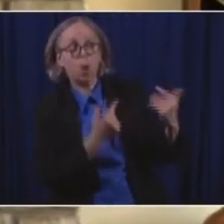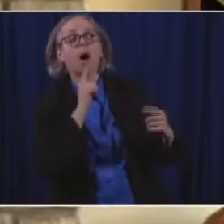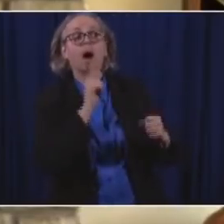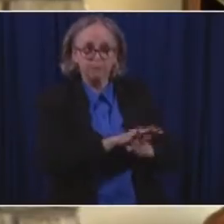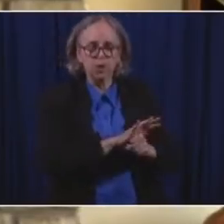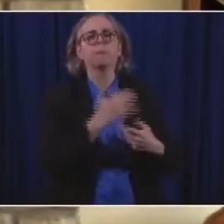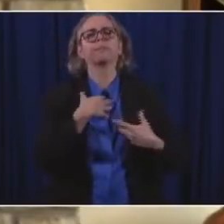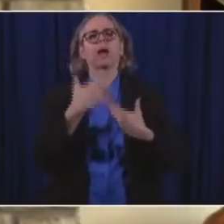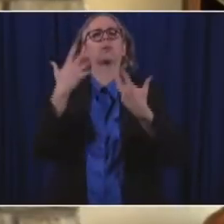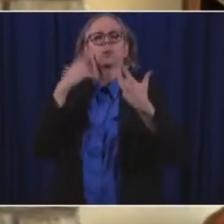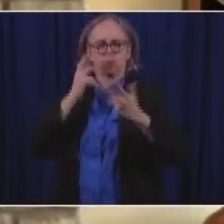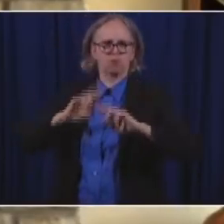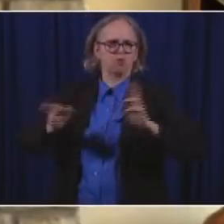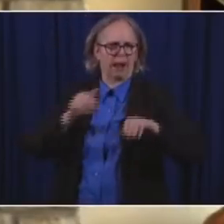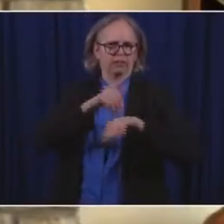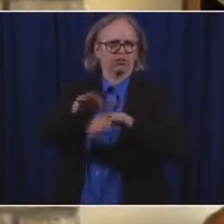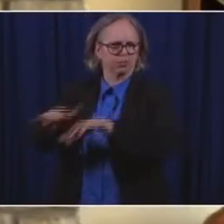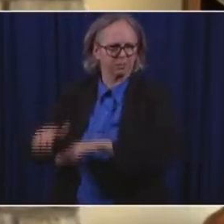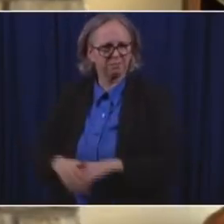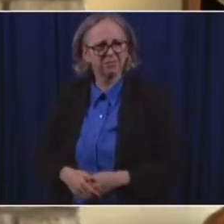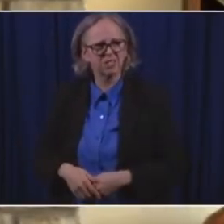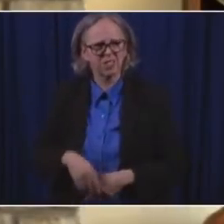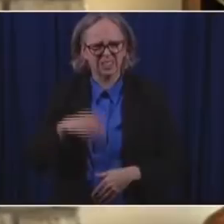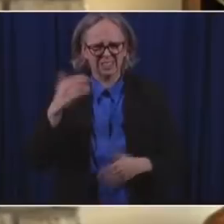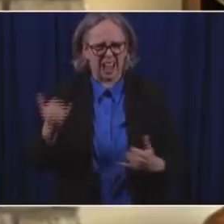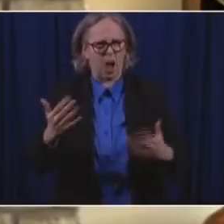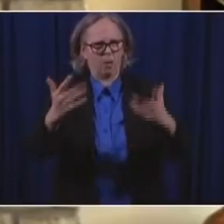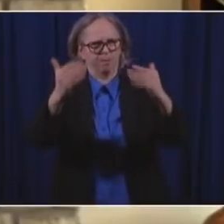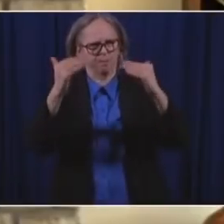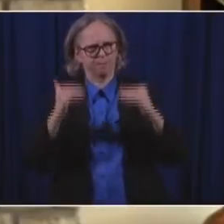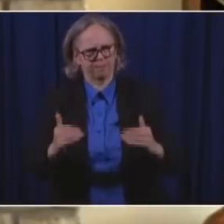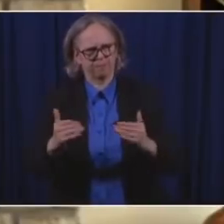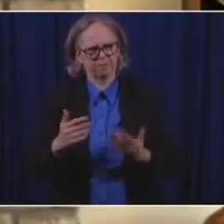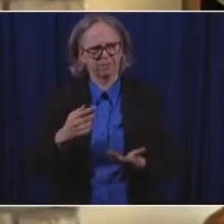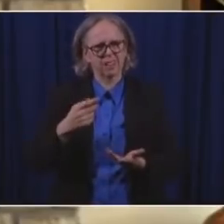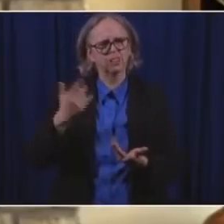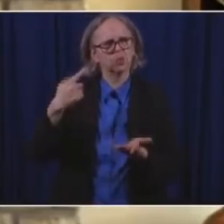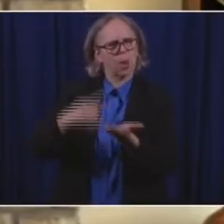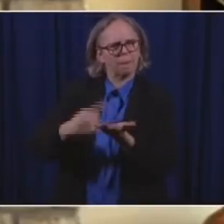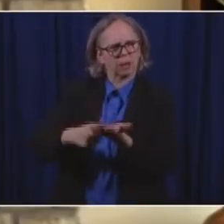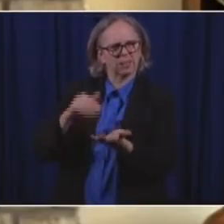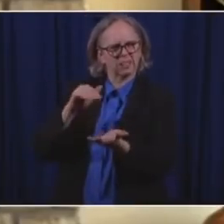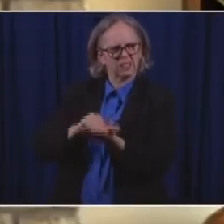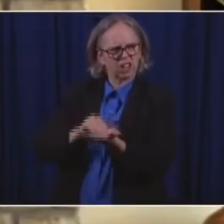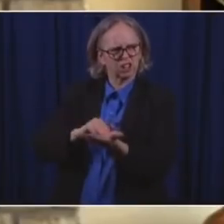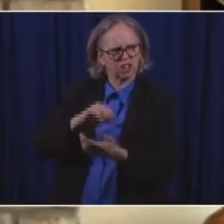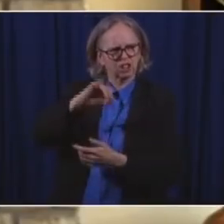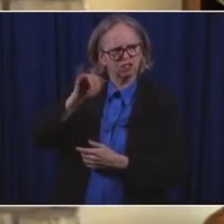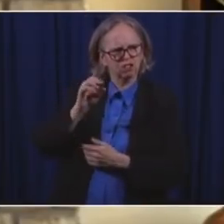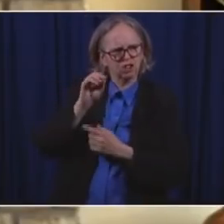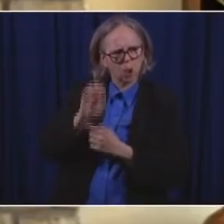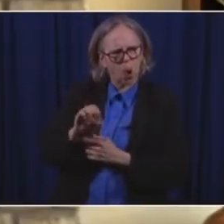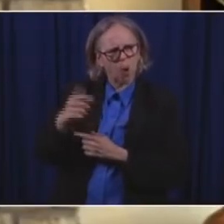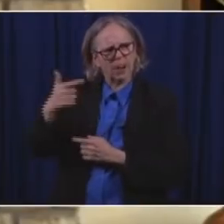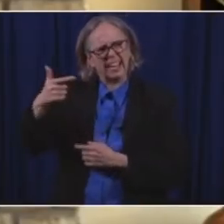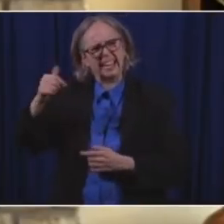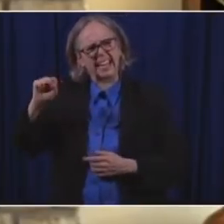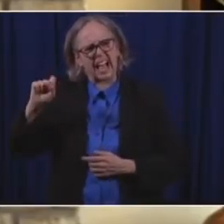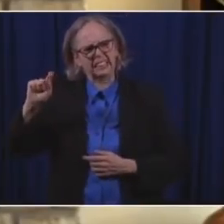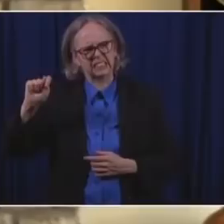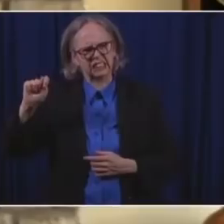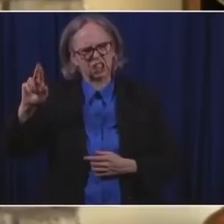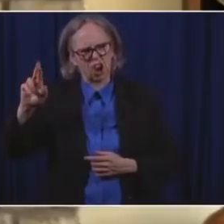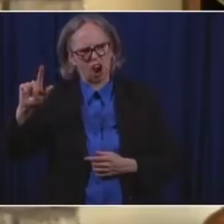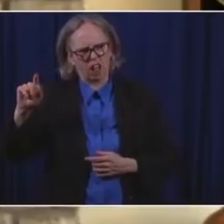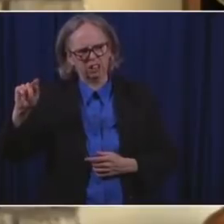me now go to Dr. Joe Gastaldo, asking him to join